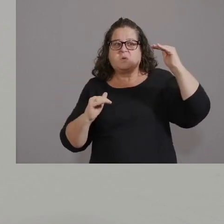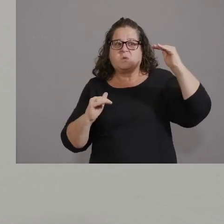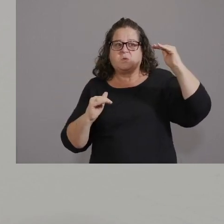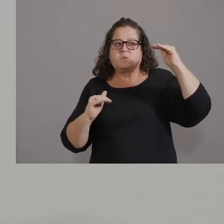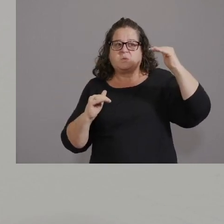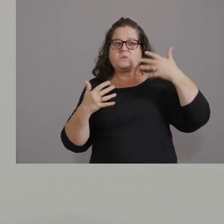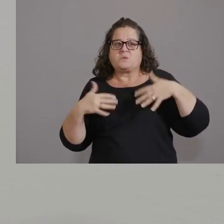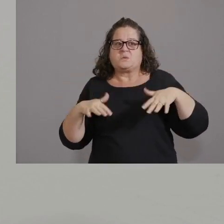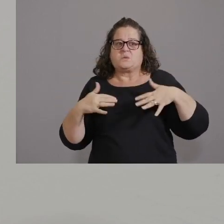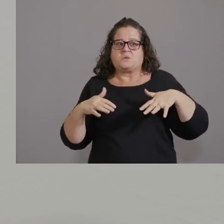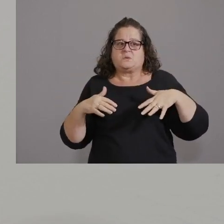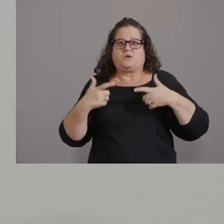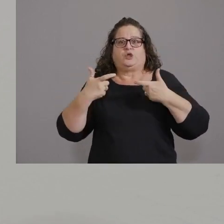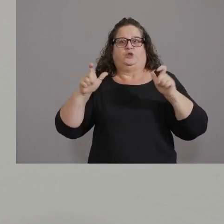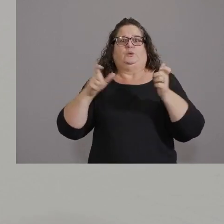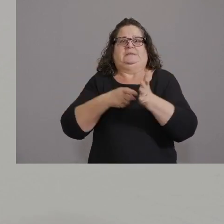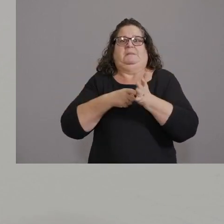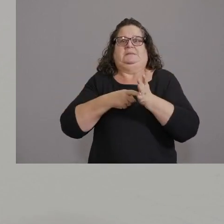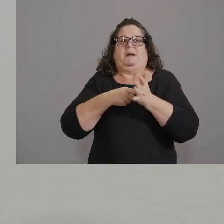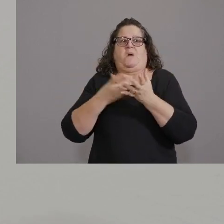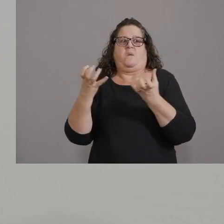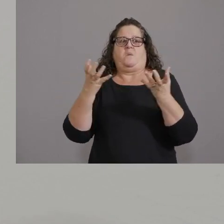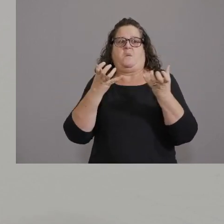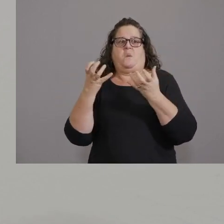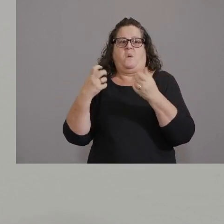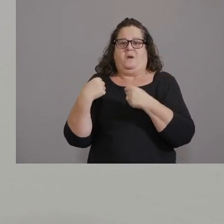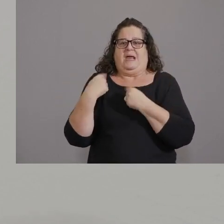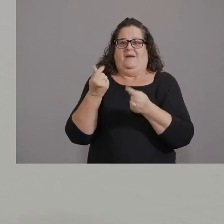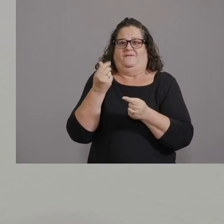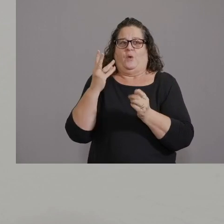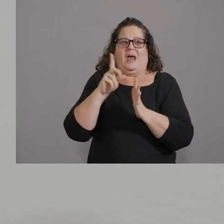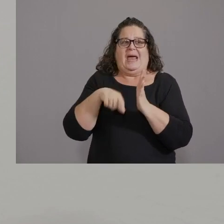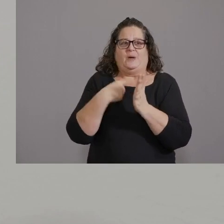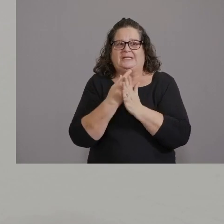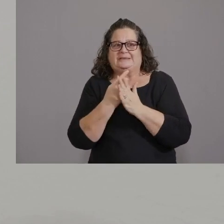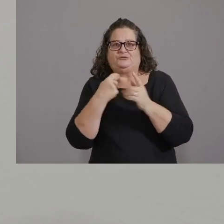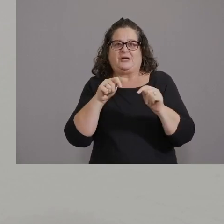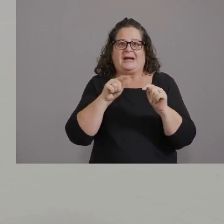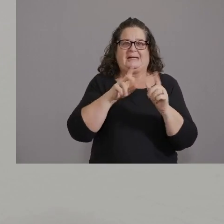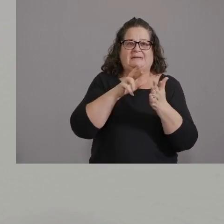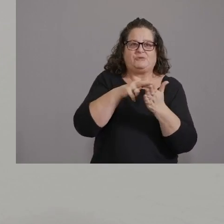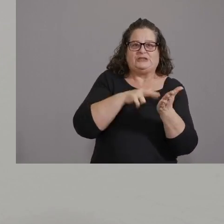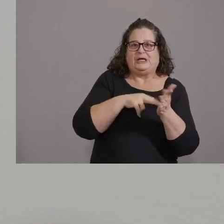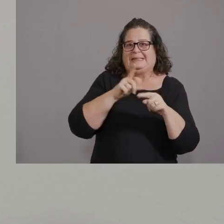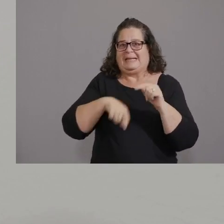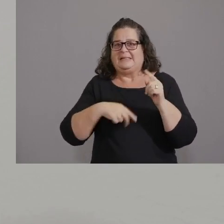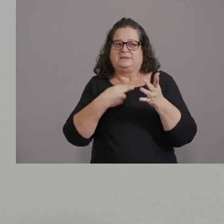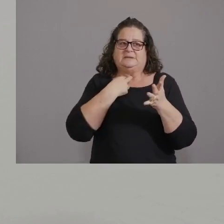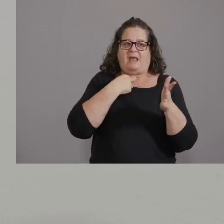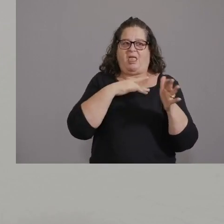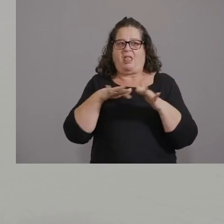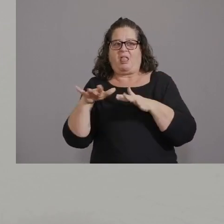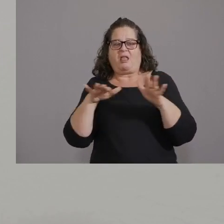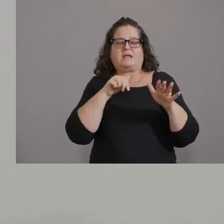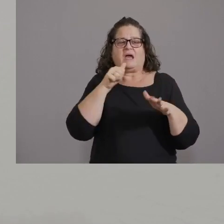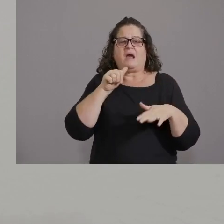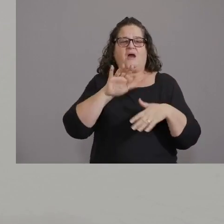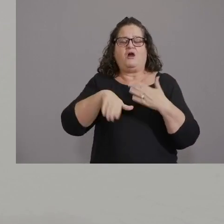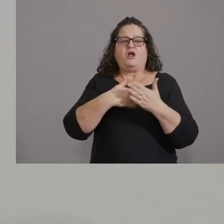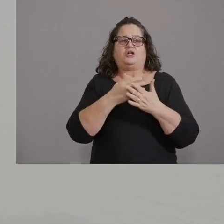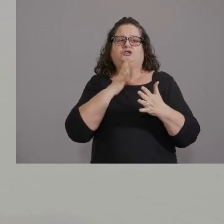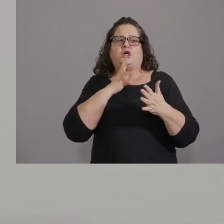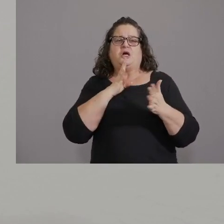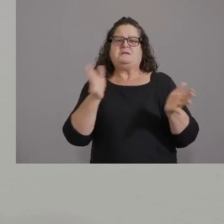this. Everybody's been talking about ramping up, giving the public a lot of confidence that the ability to get